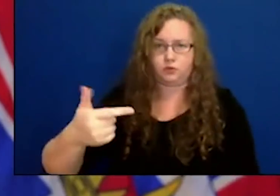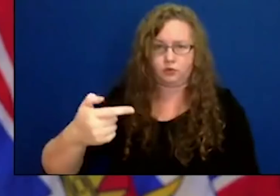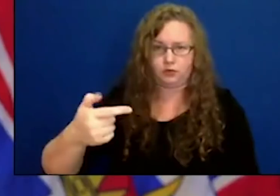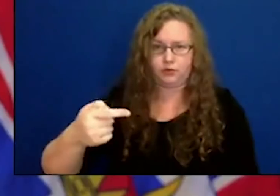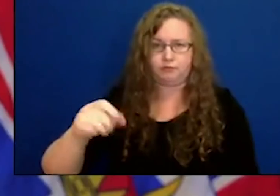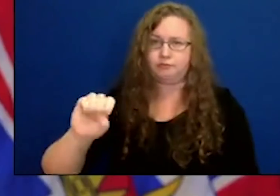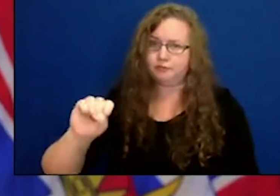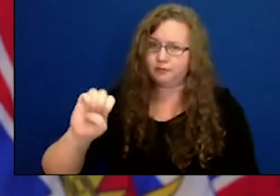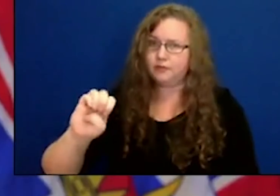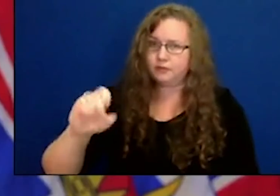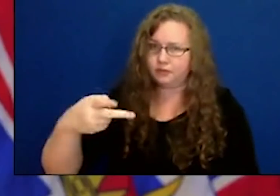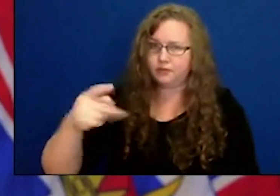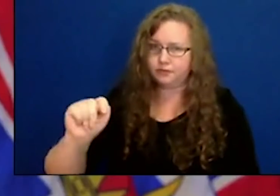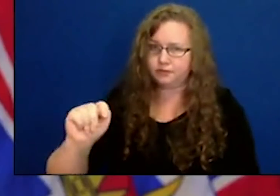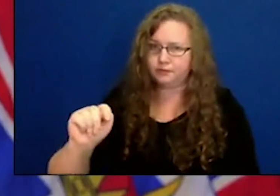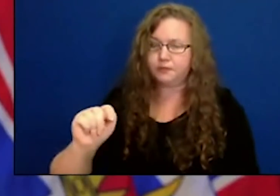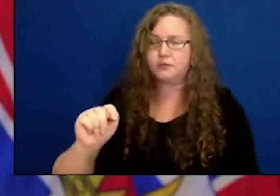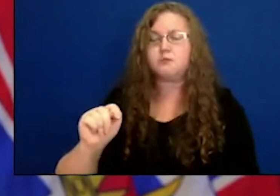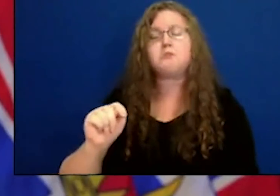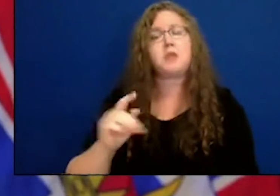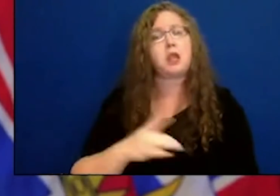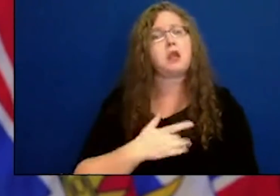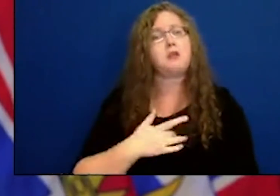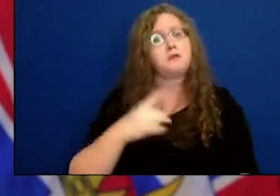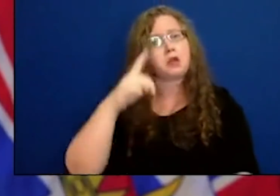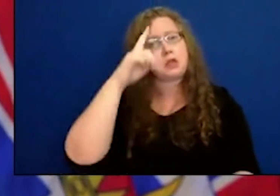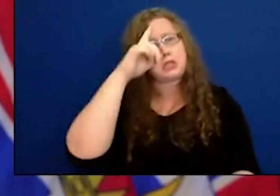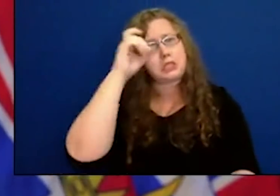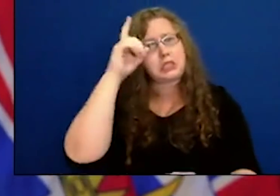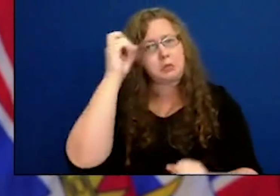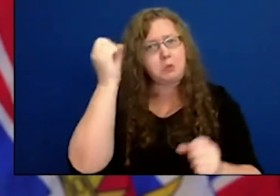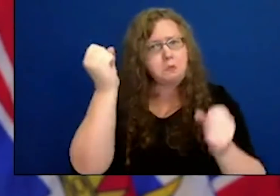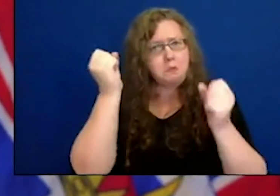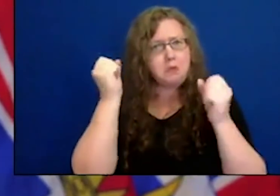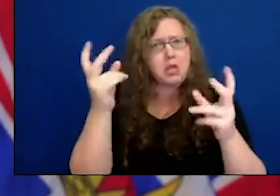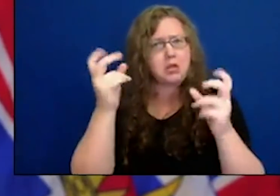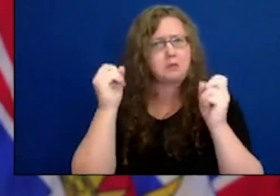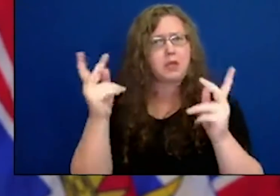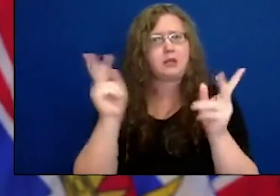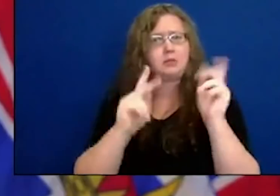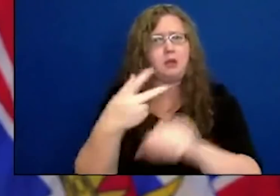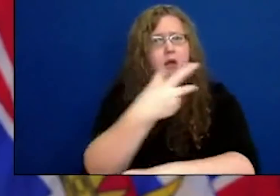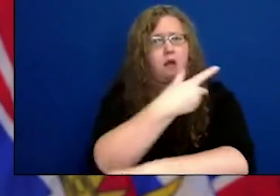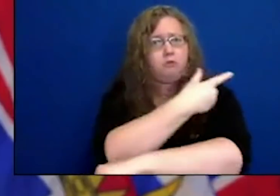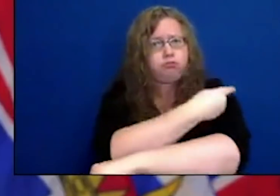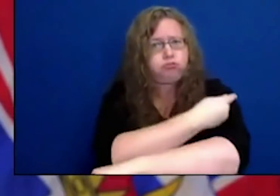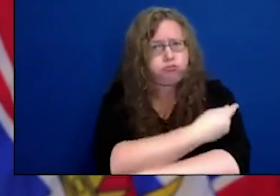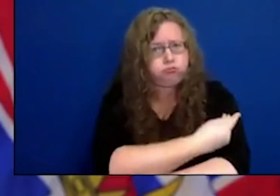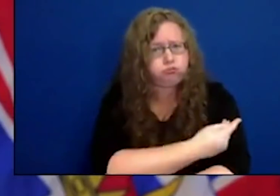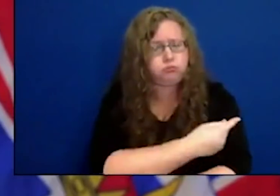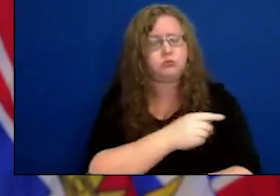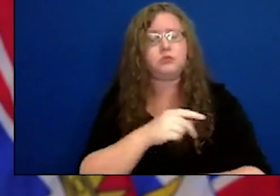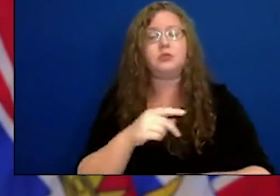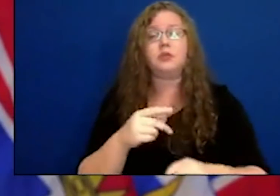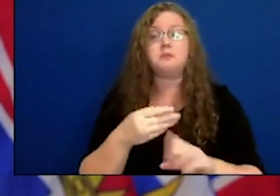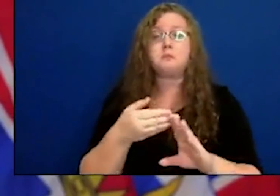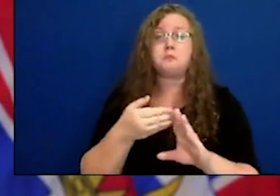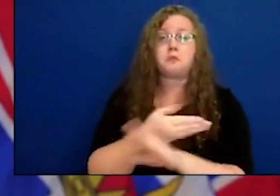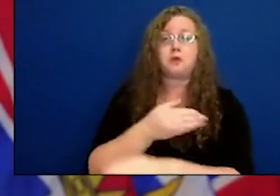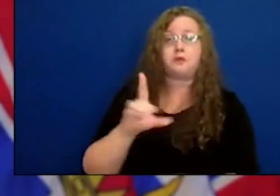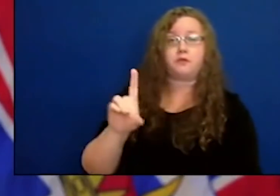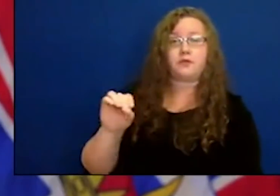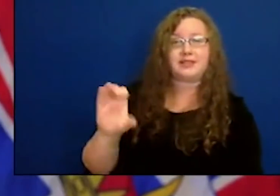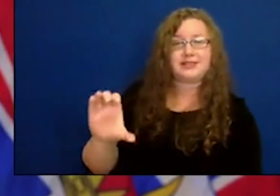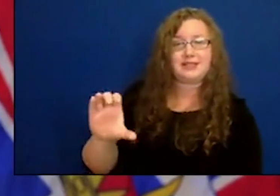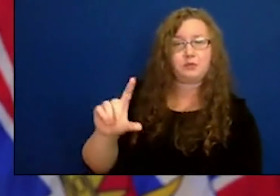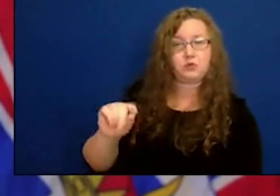who will be immunized by the summer and through the fall next year. But by the end of the year, anybody who wants vaccine